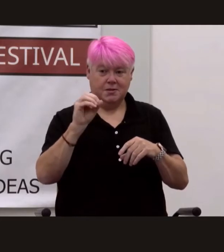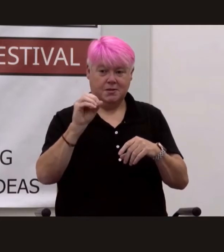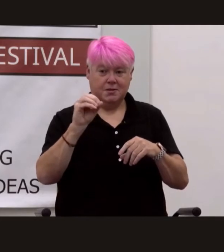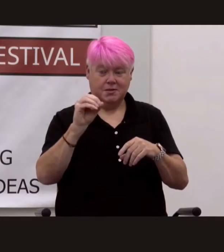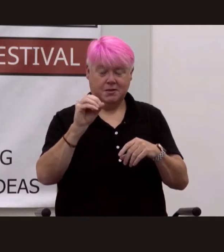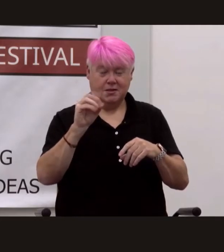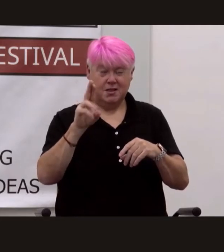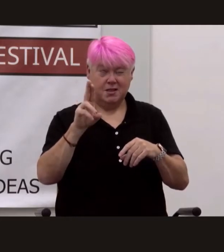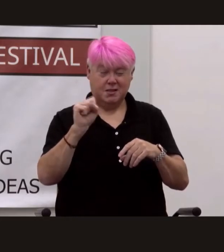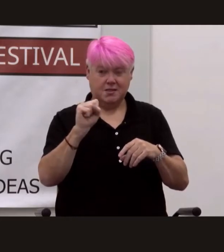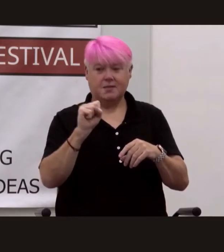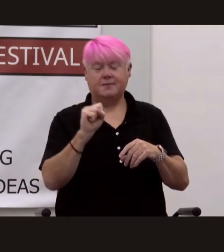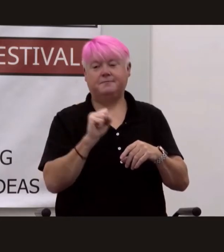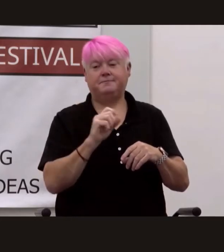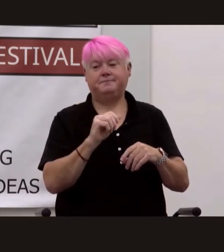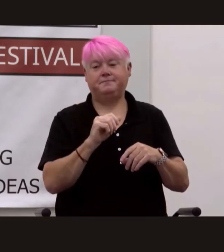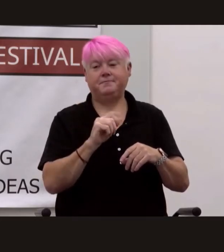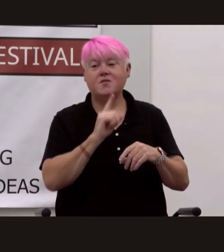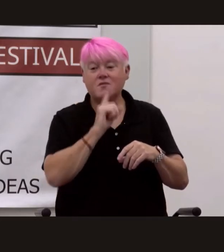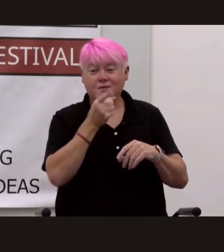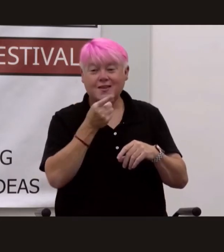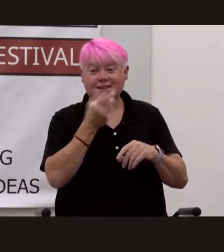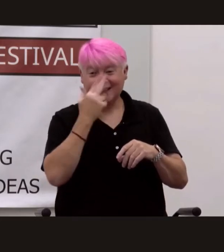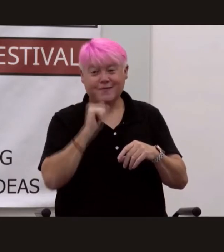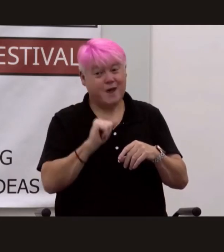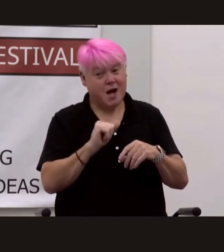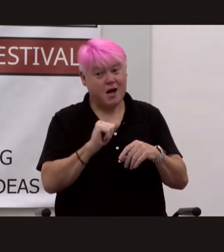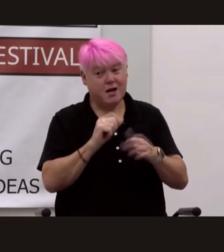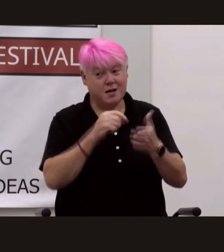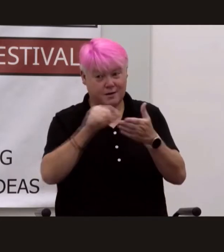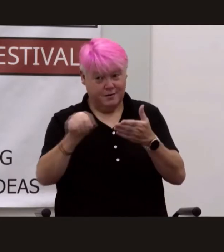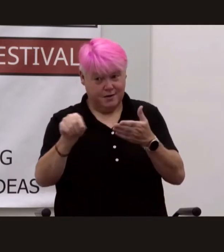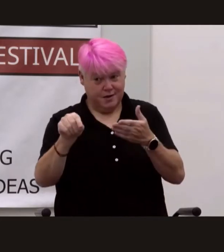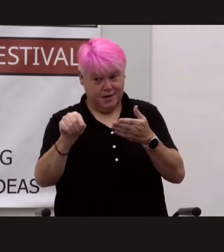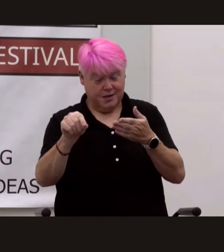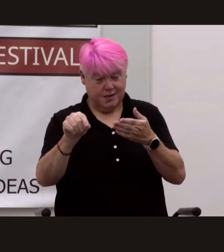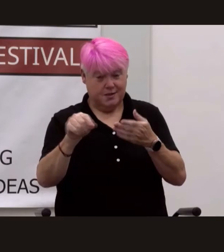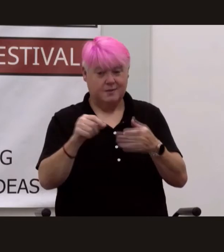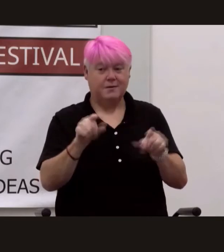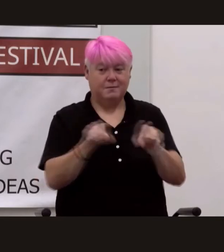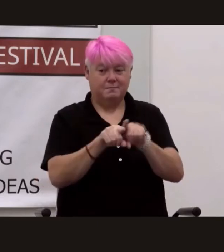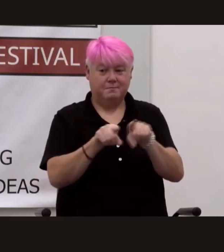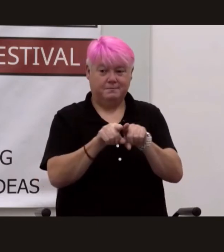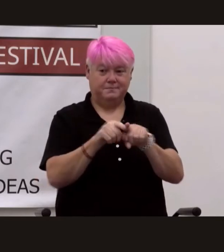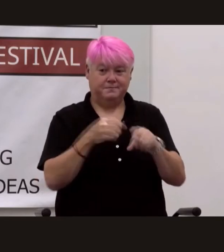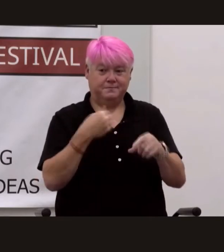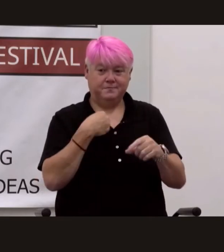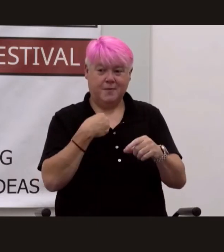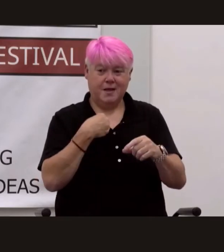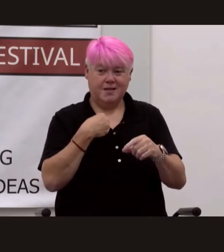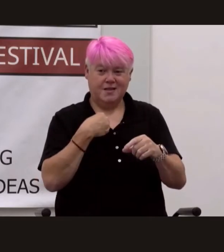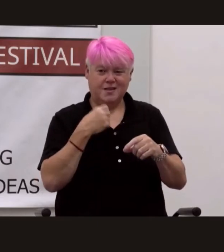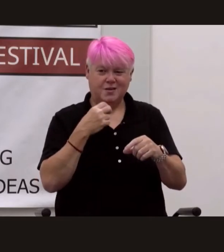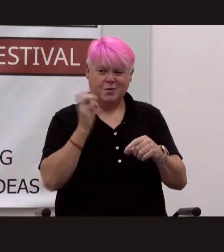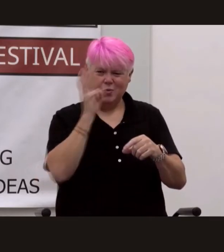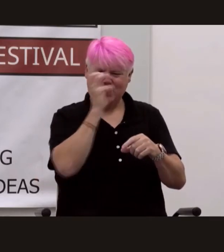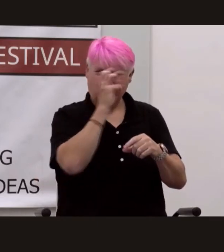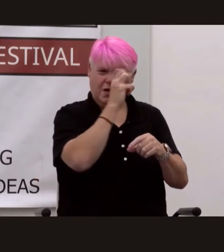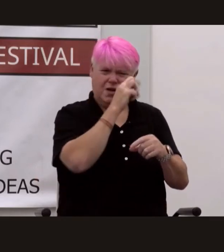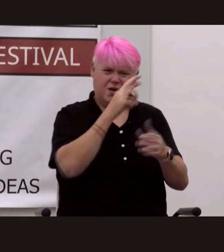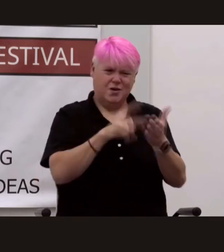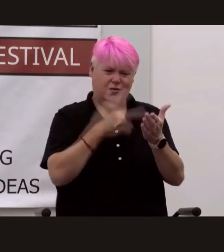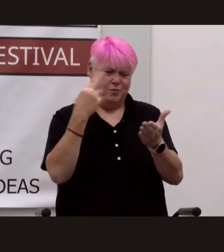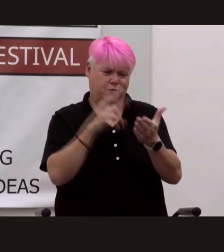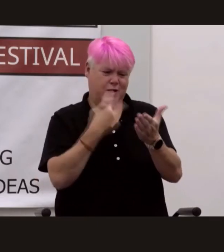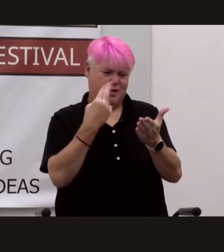So she was really quite a lot of fun to write. I also had to do strange research, a lot